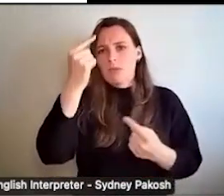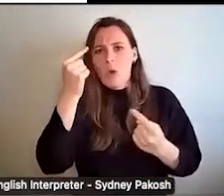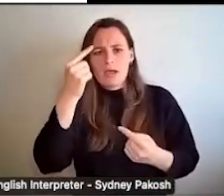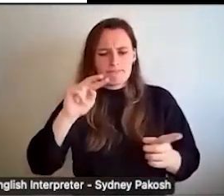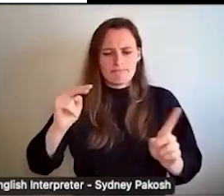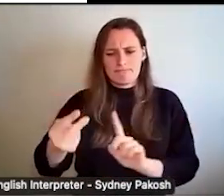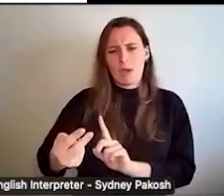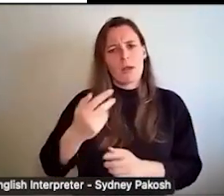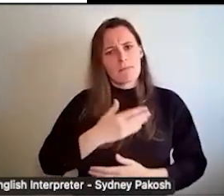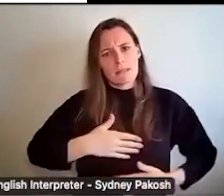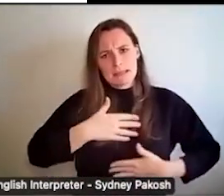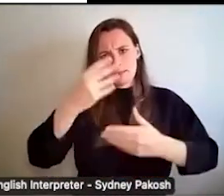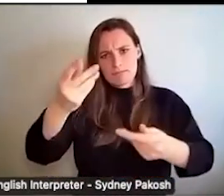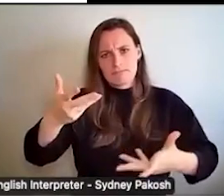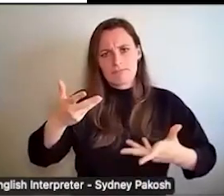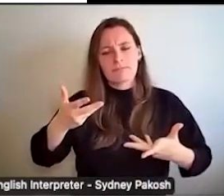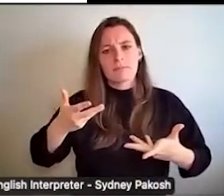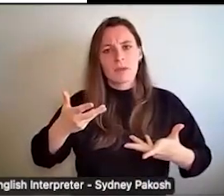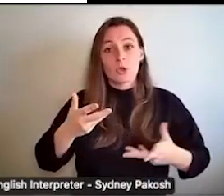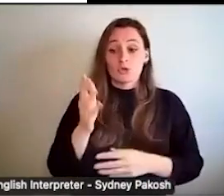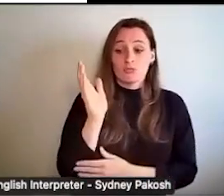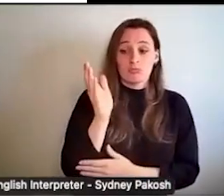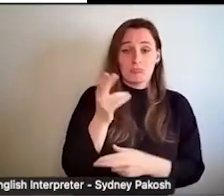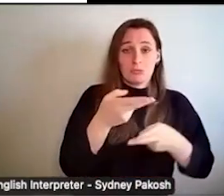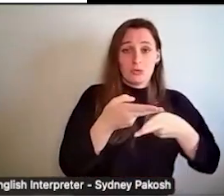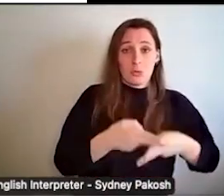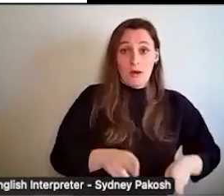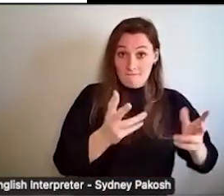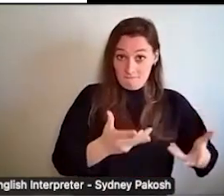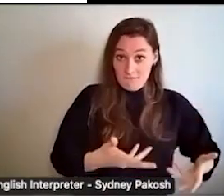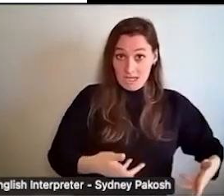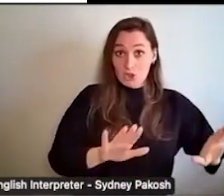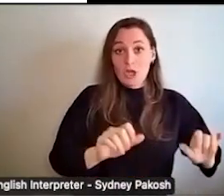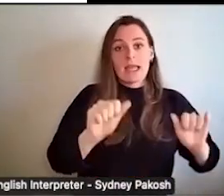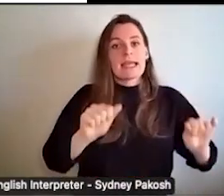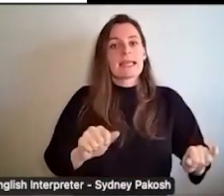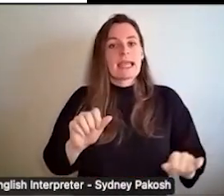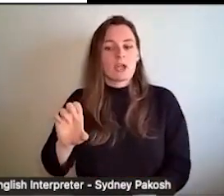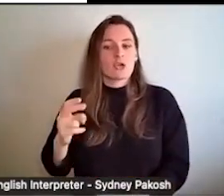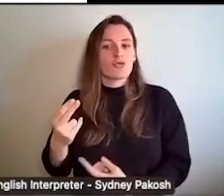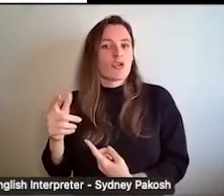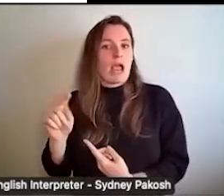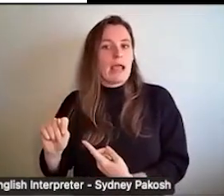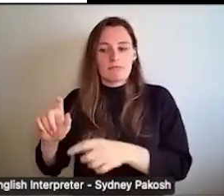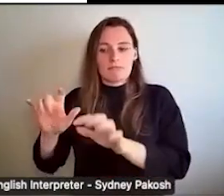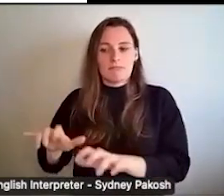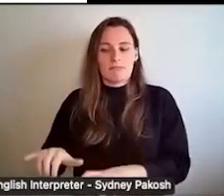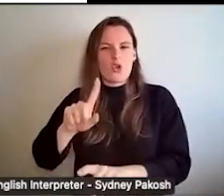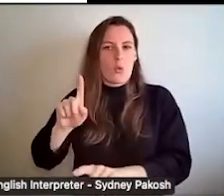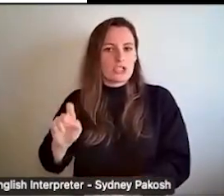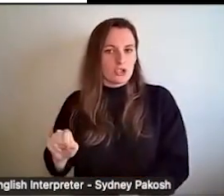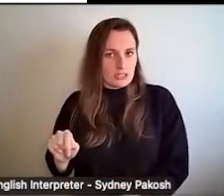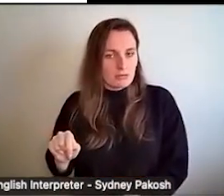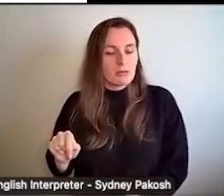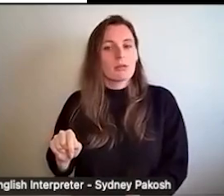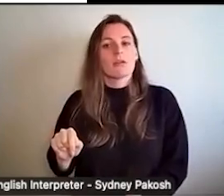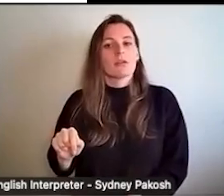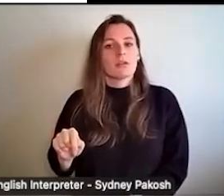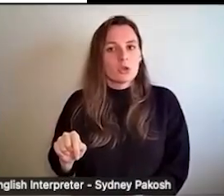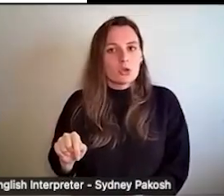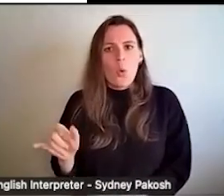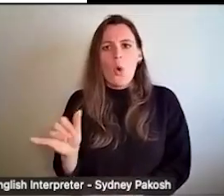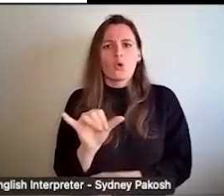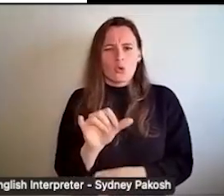project. After our short presentation, you're welcome to put your questions in the chat, and we're also leaving plenty of time at the end